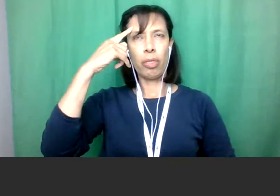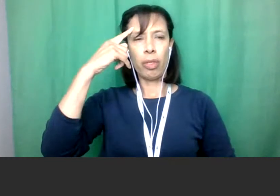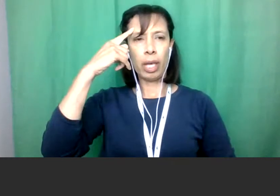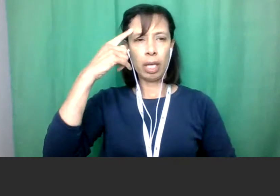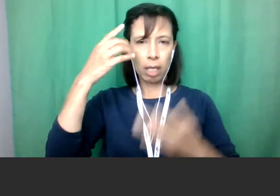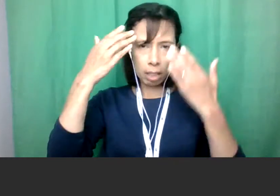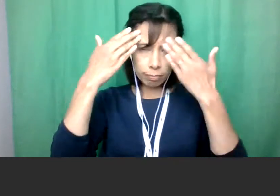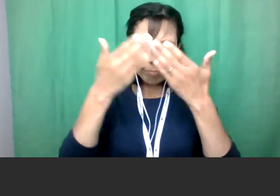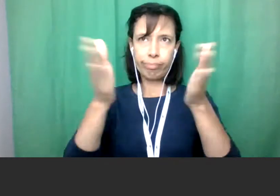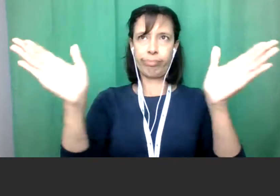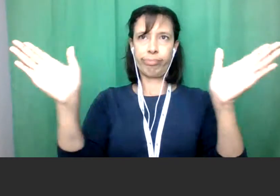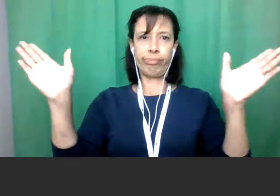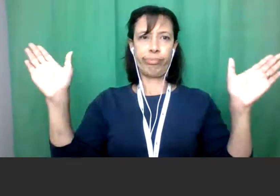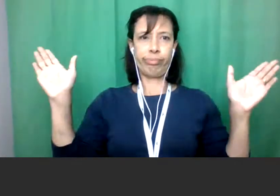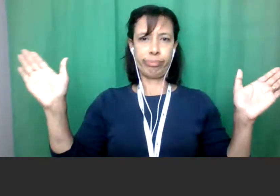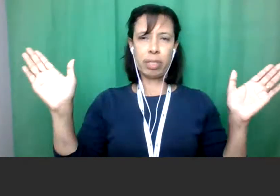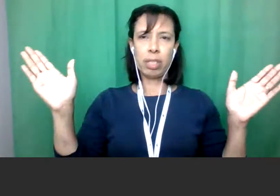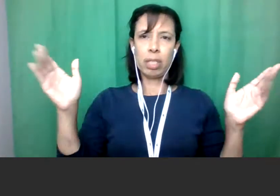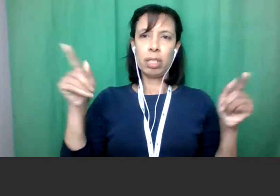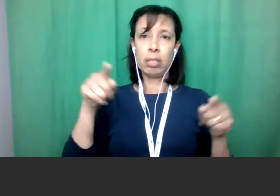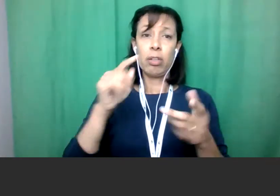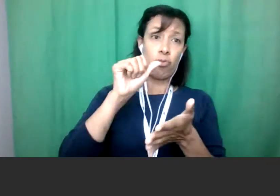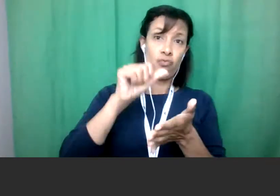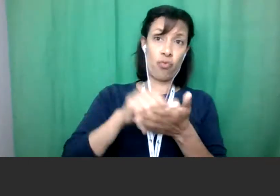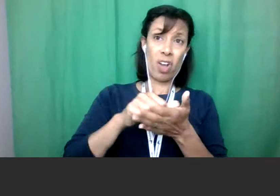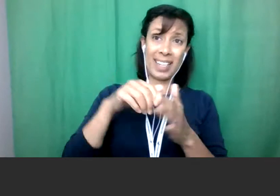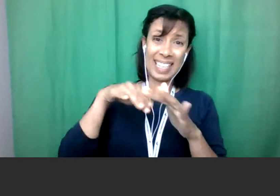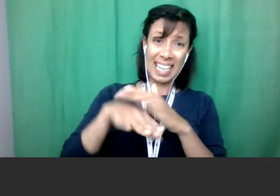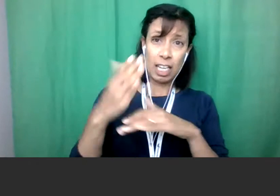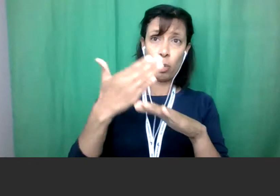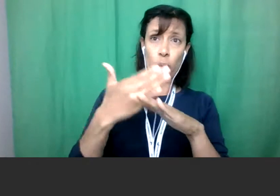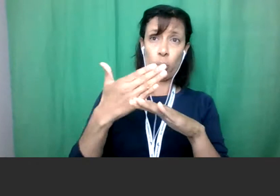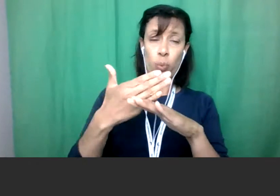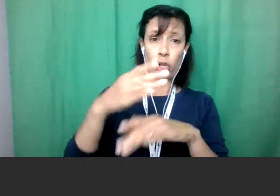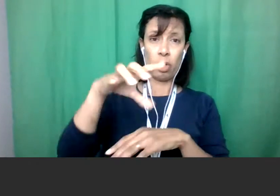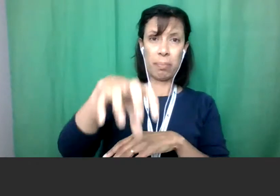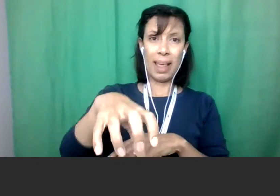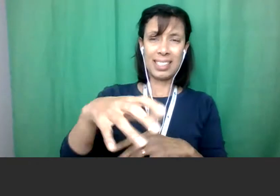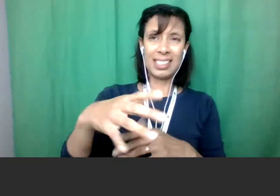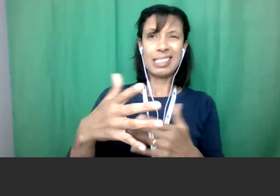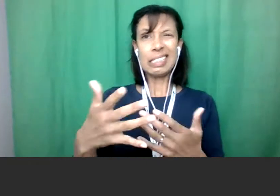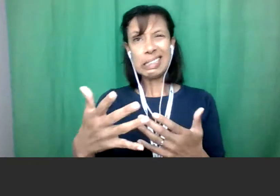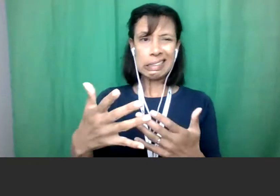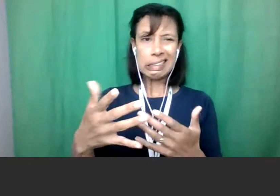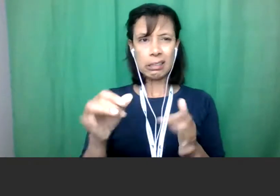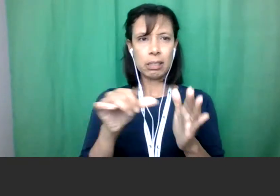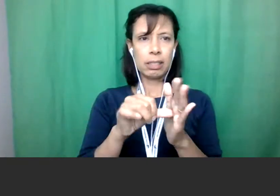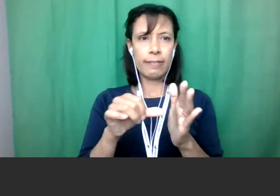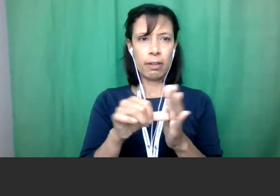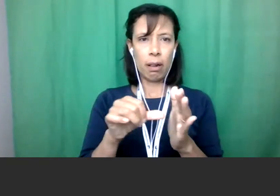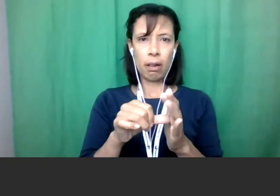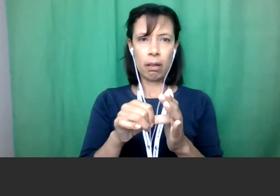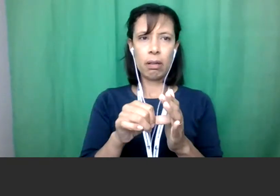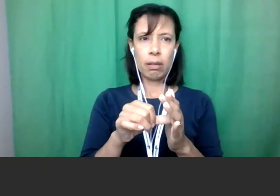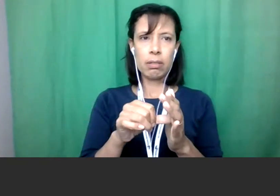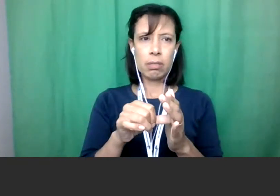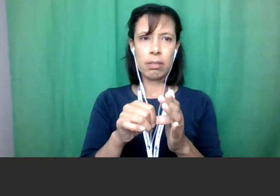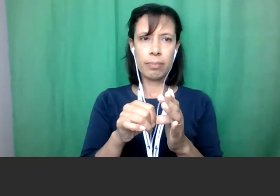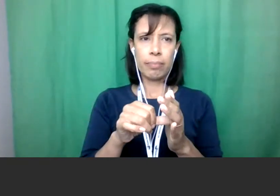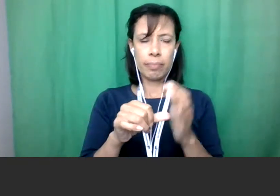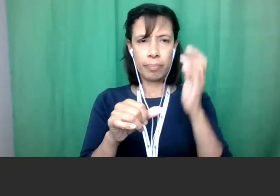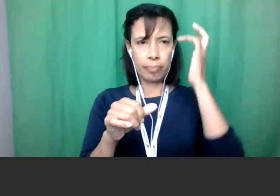way is an obstacle. But what's different this year from what we had last year was last year students had already planned their research, and then we